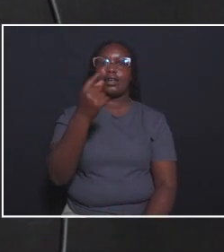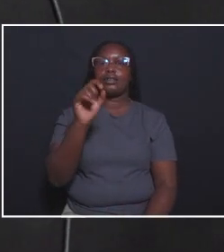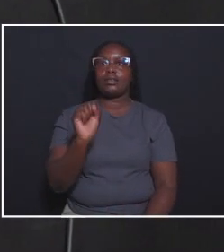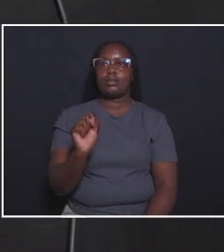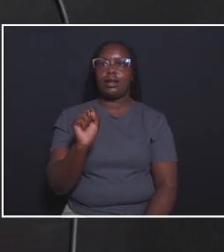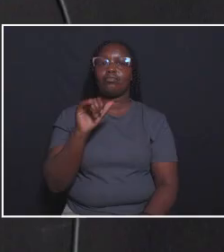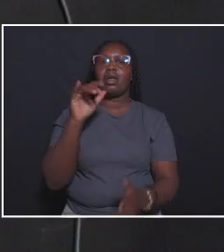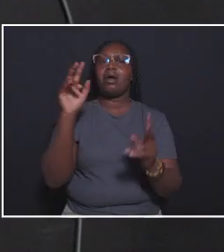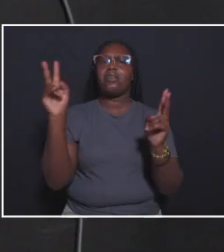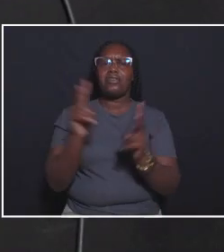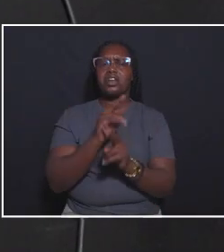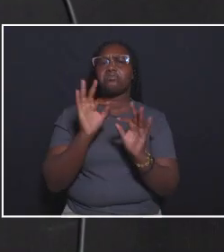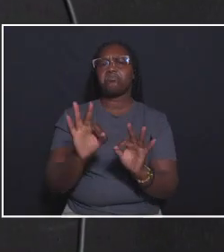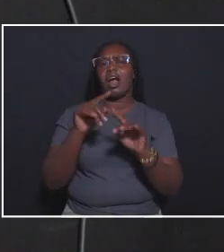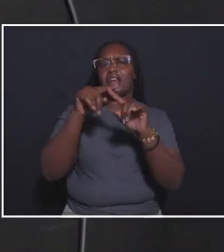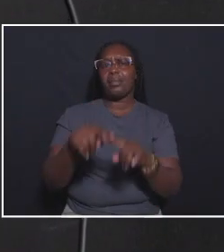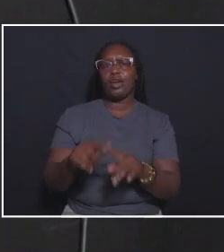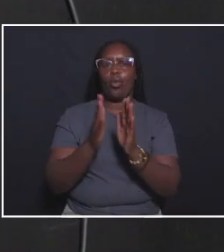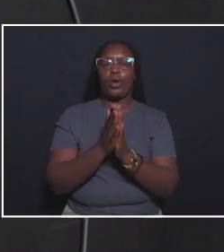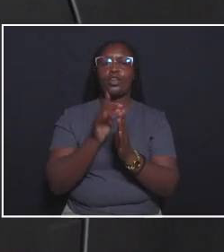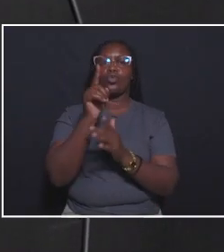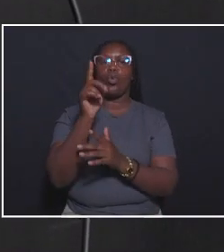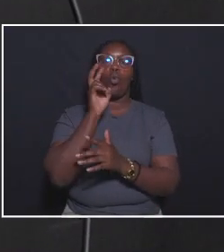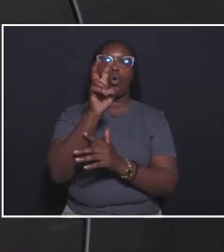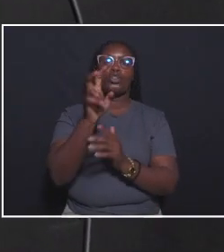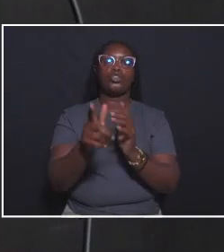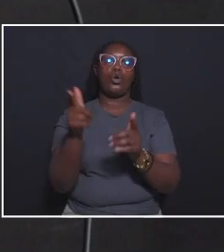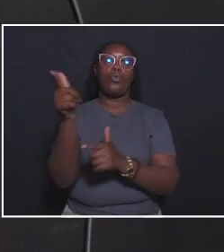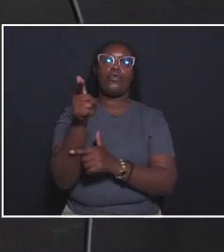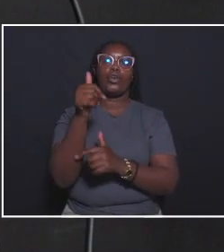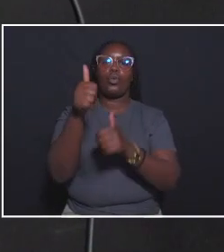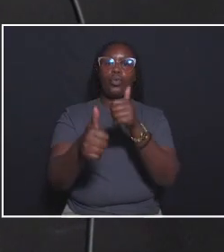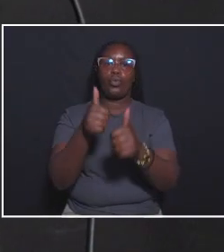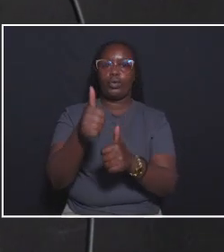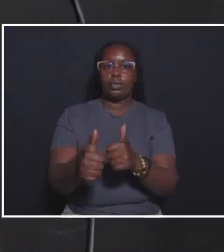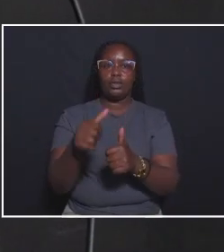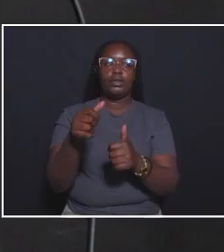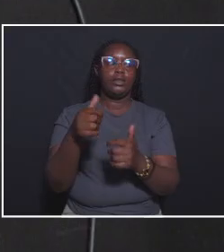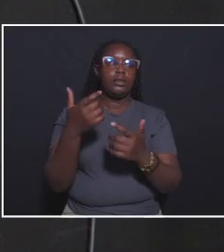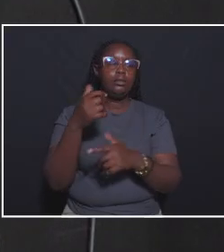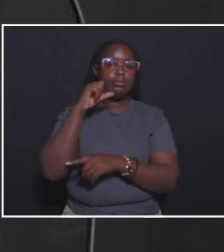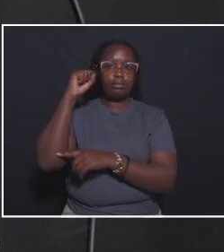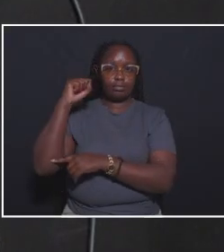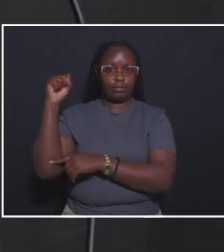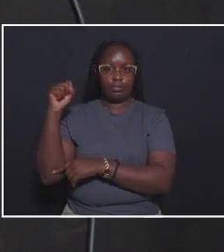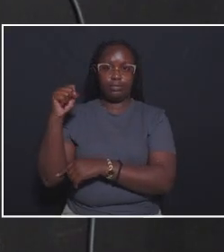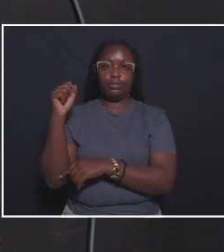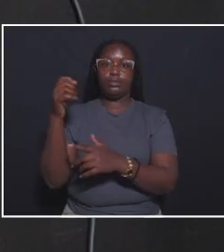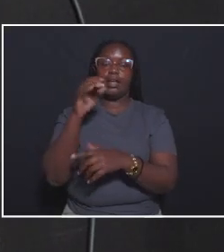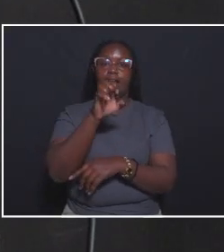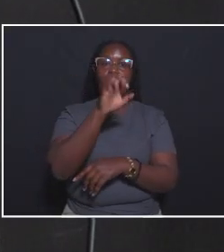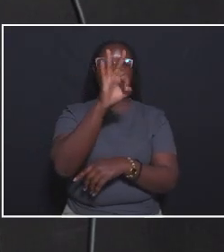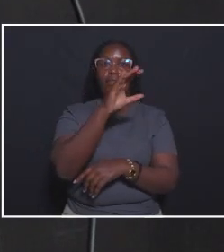depending on what kind of film you're doing. So sound effects are things that we add to